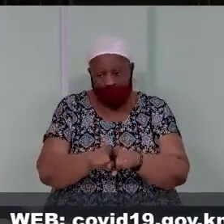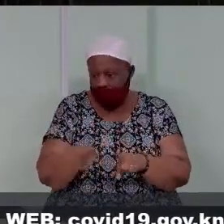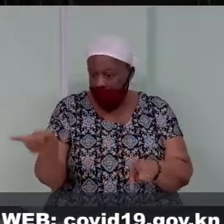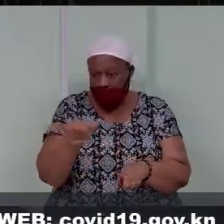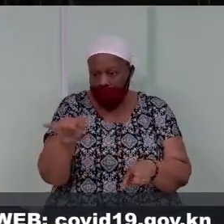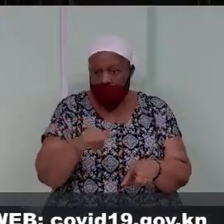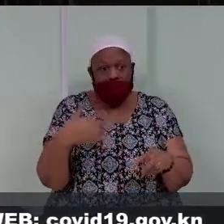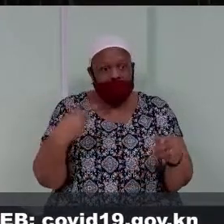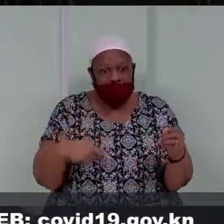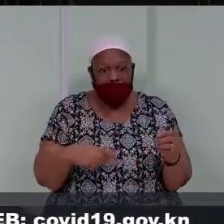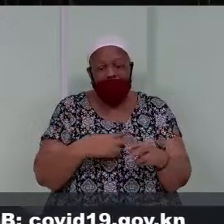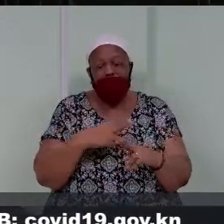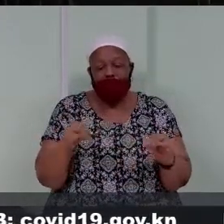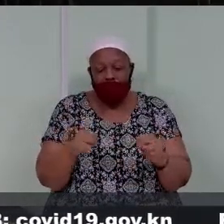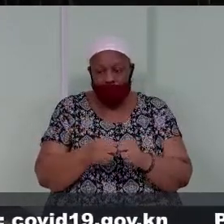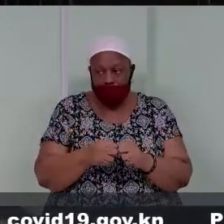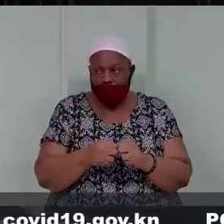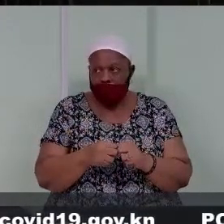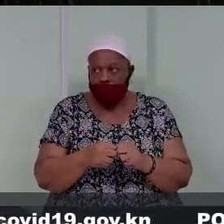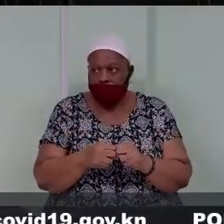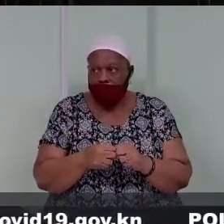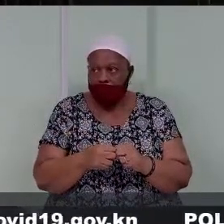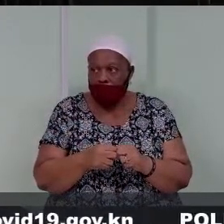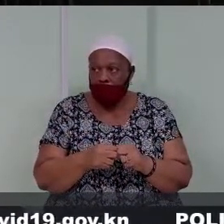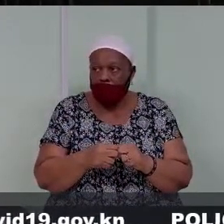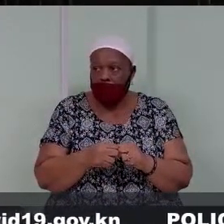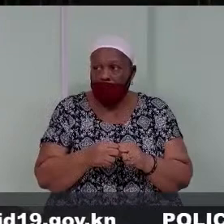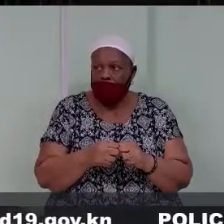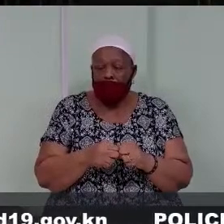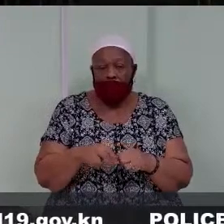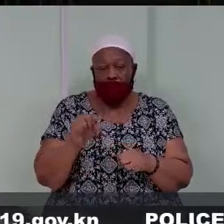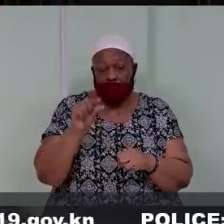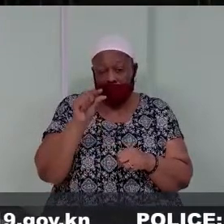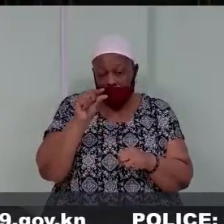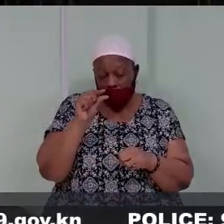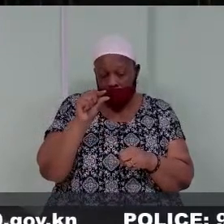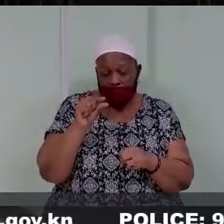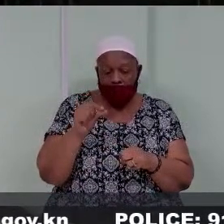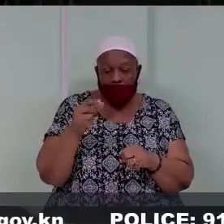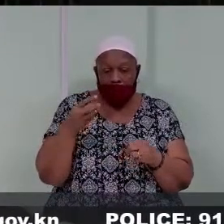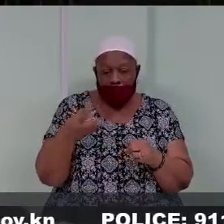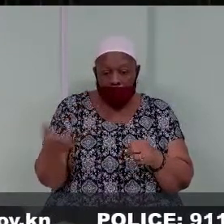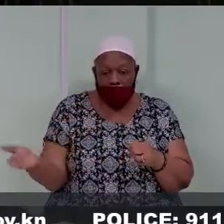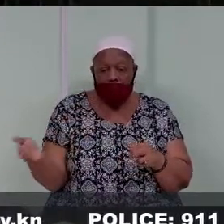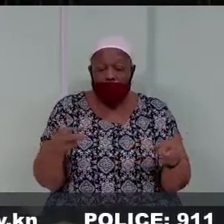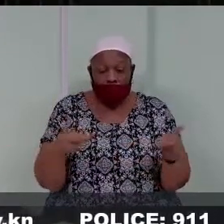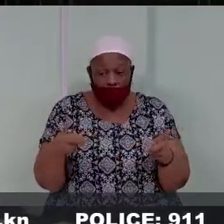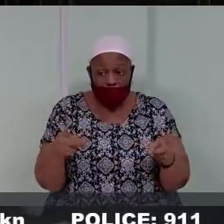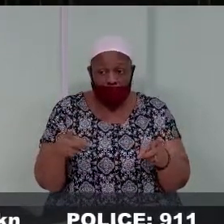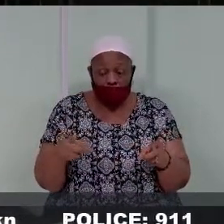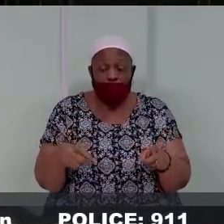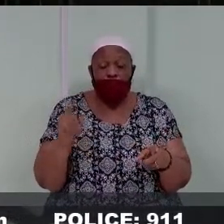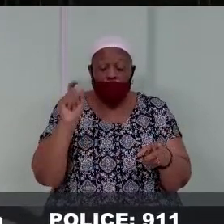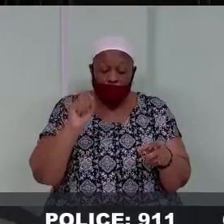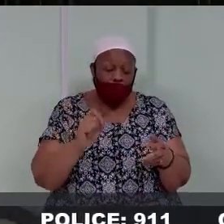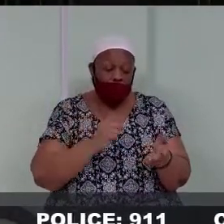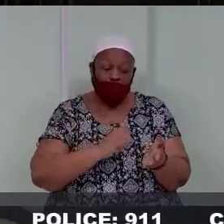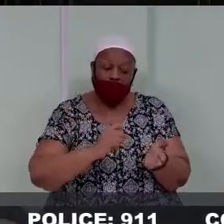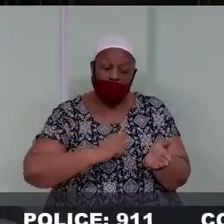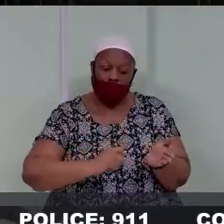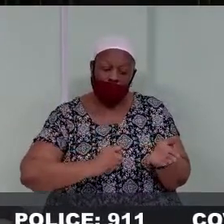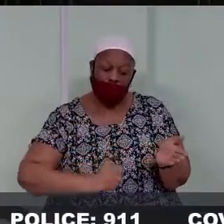inspection. The minimum standards have been developed in this context and aim to clarify